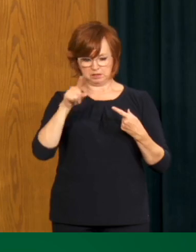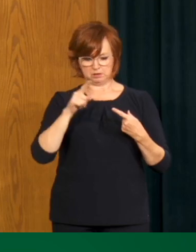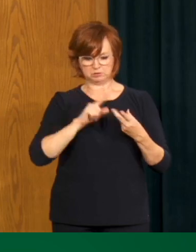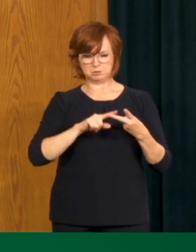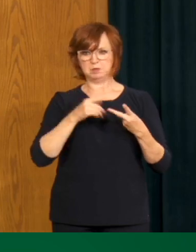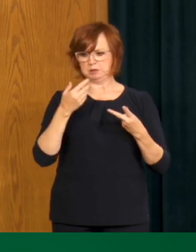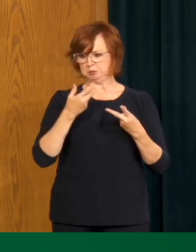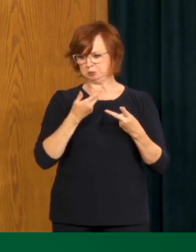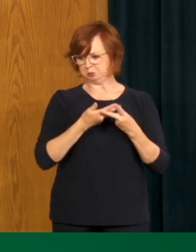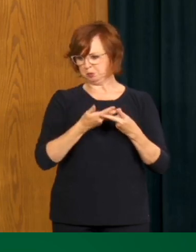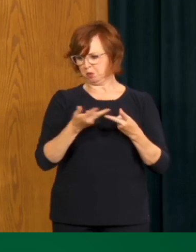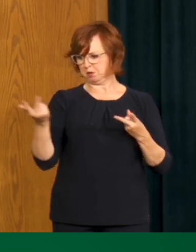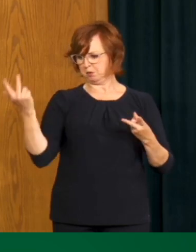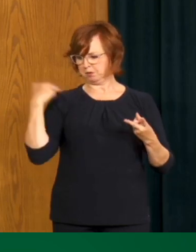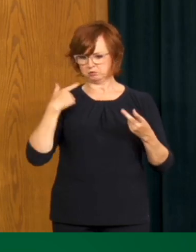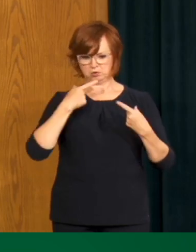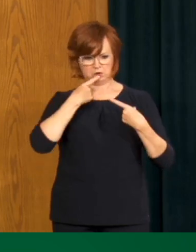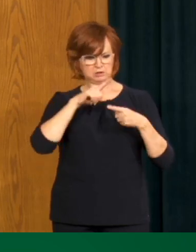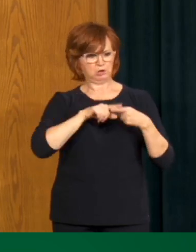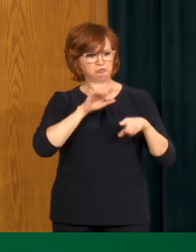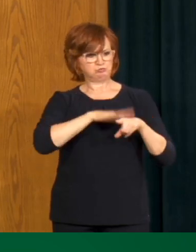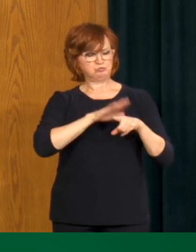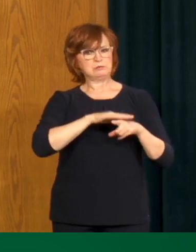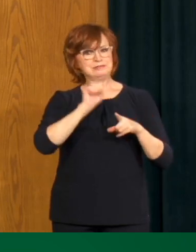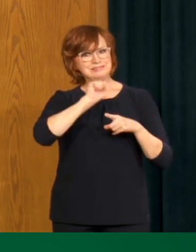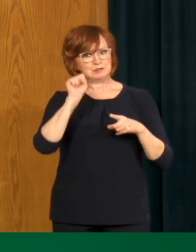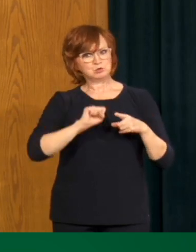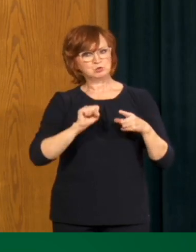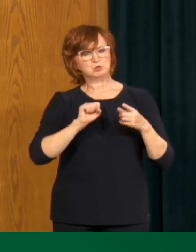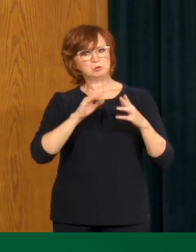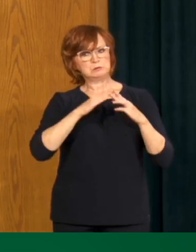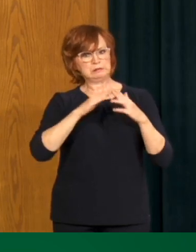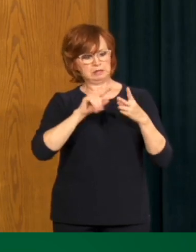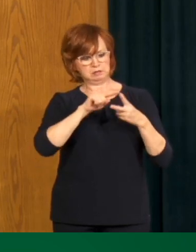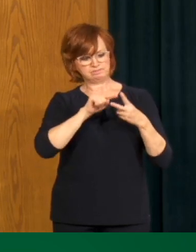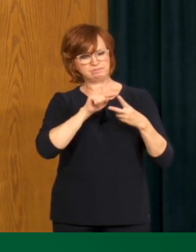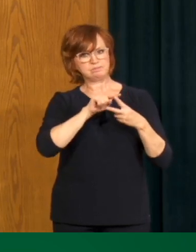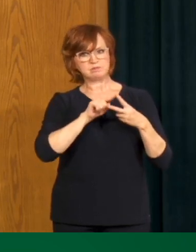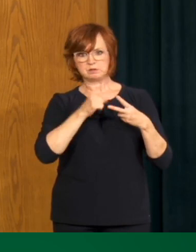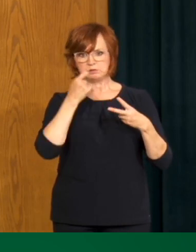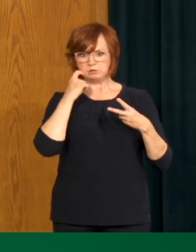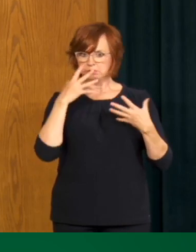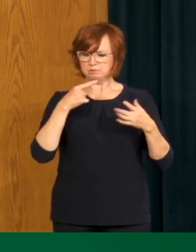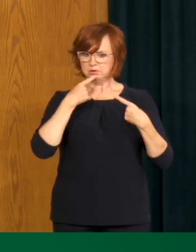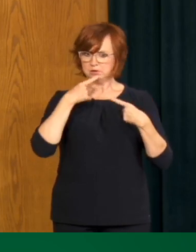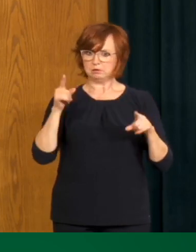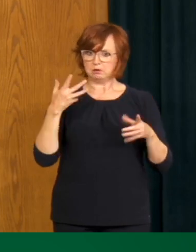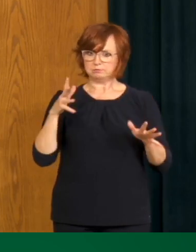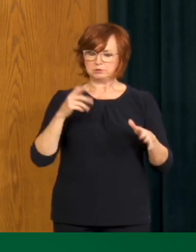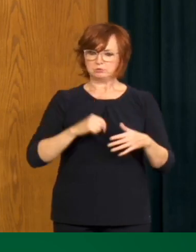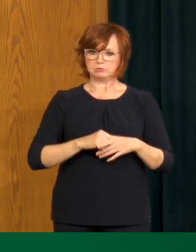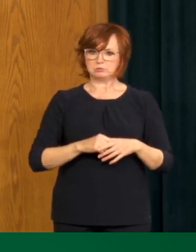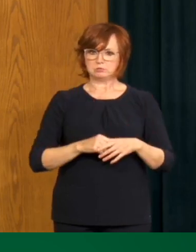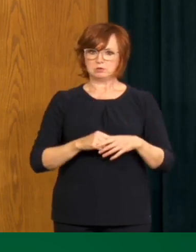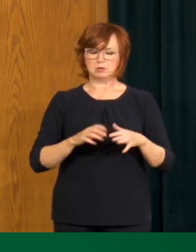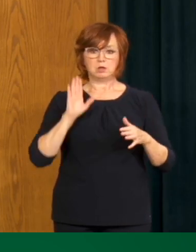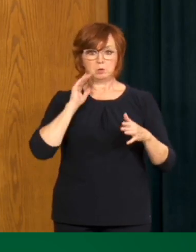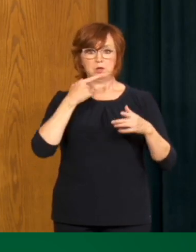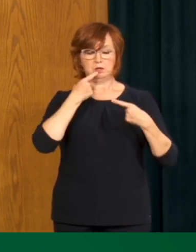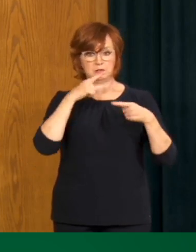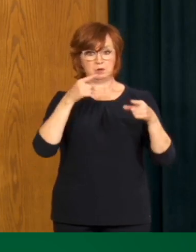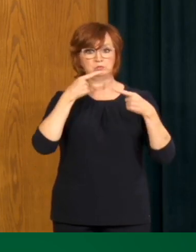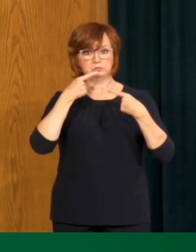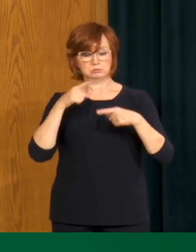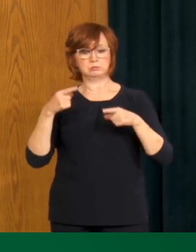it's important as we have those and have these clusters, and we will continue to have these until such time we have a vaccine, to understand a few